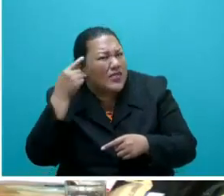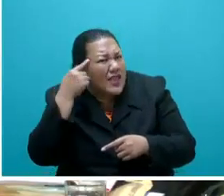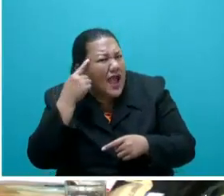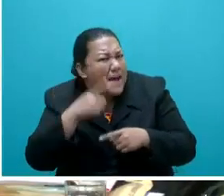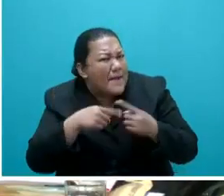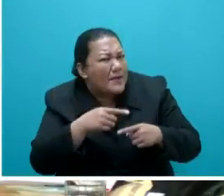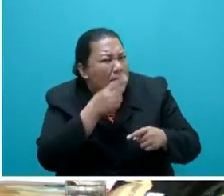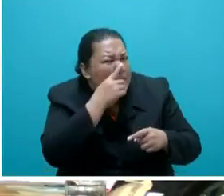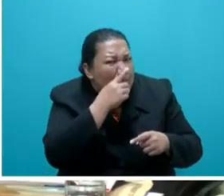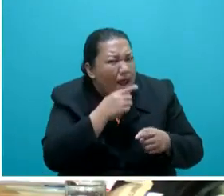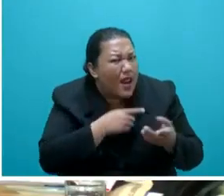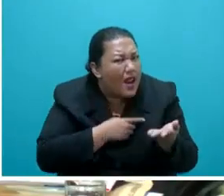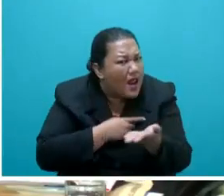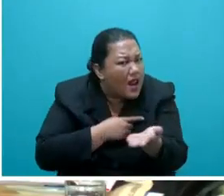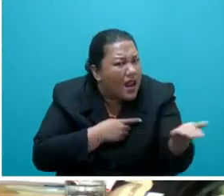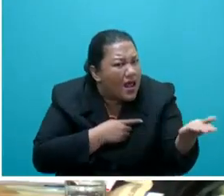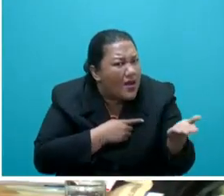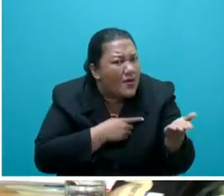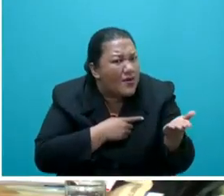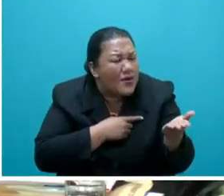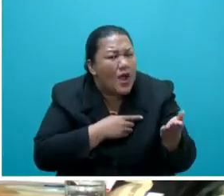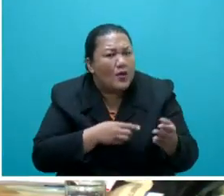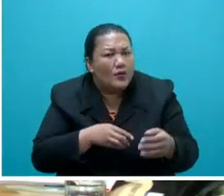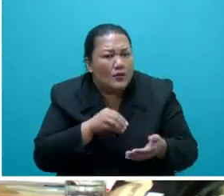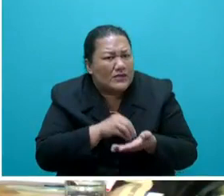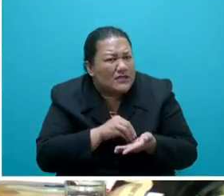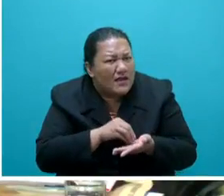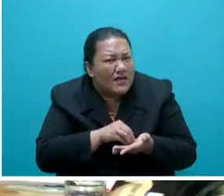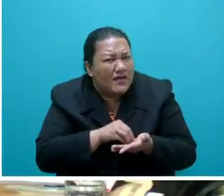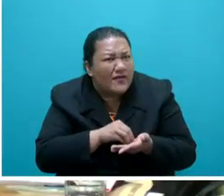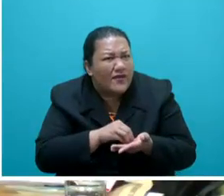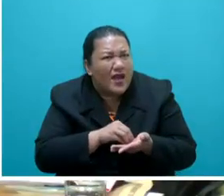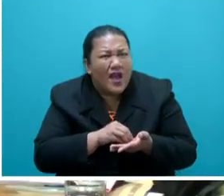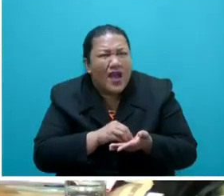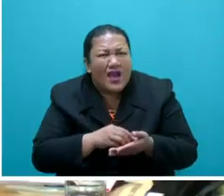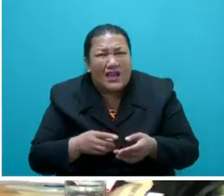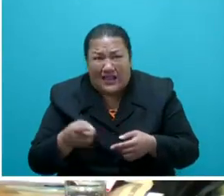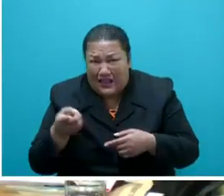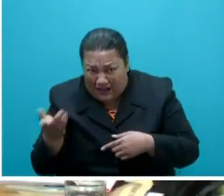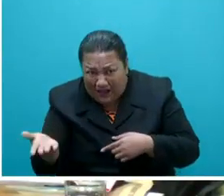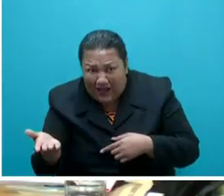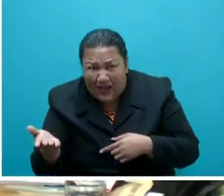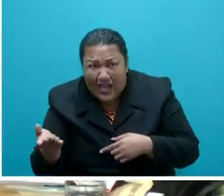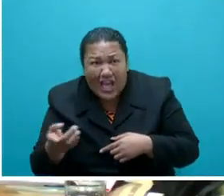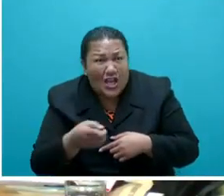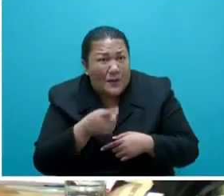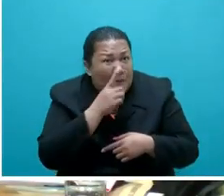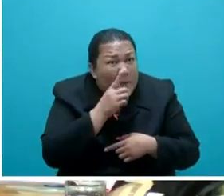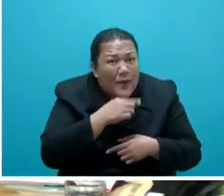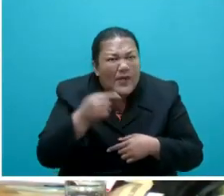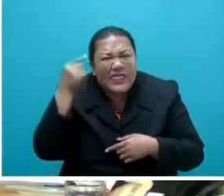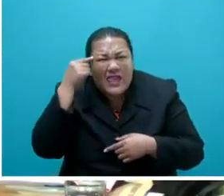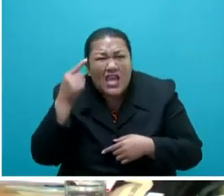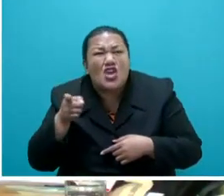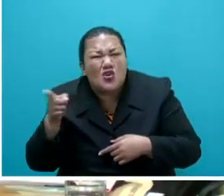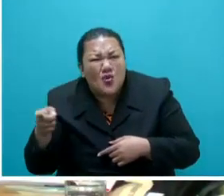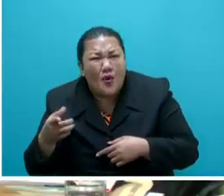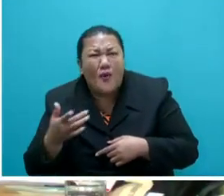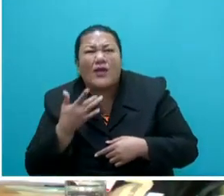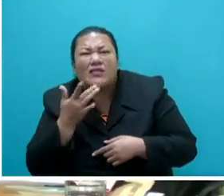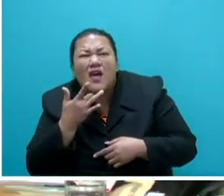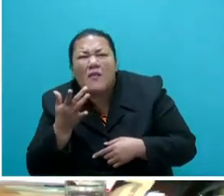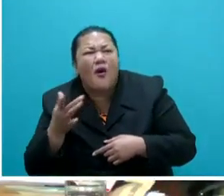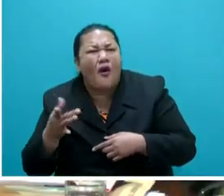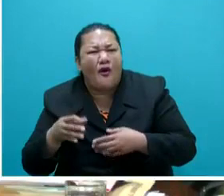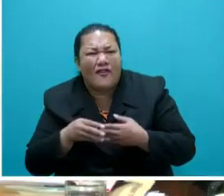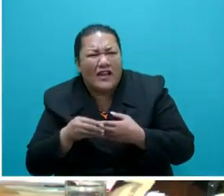make them as national leaders? Is that the kind of leadership that they think the Fijian people